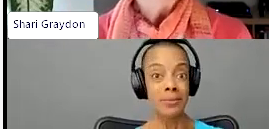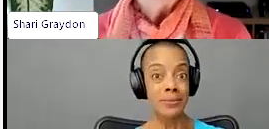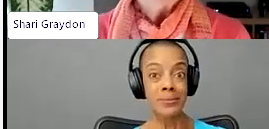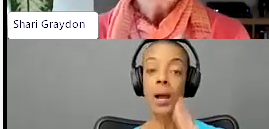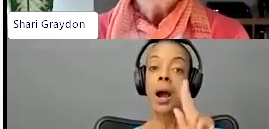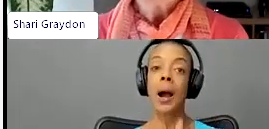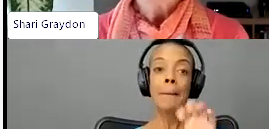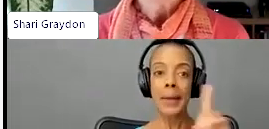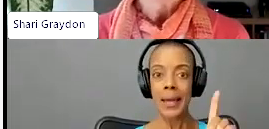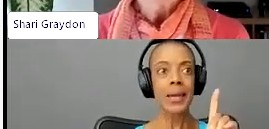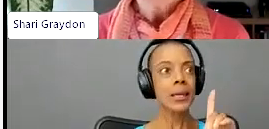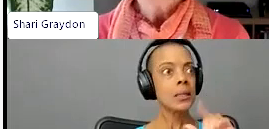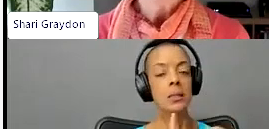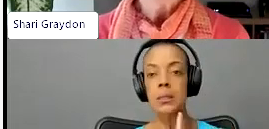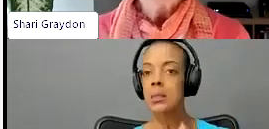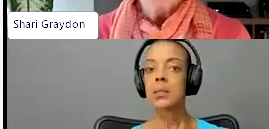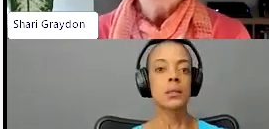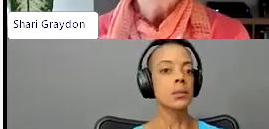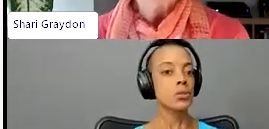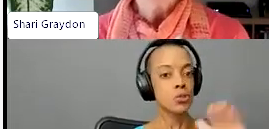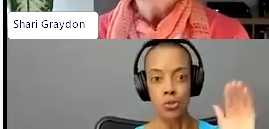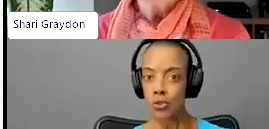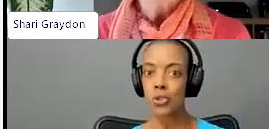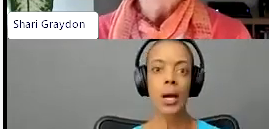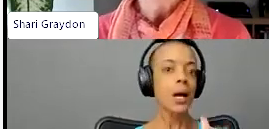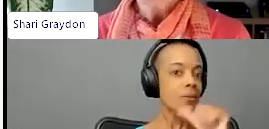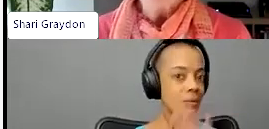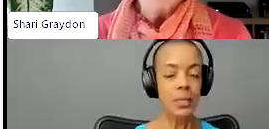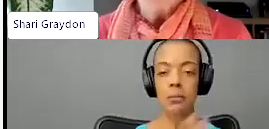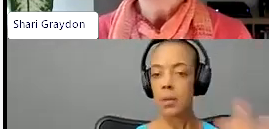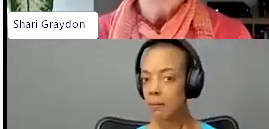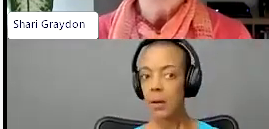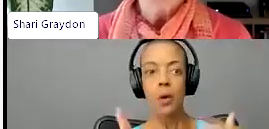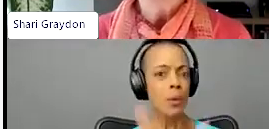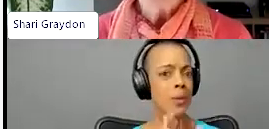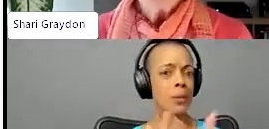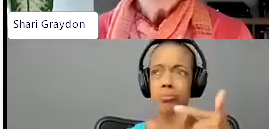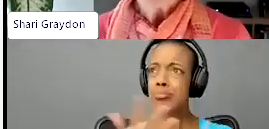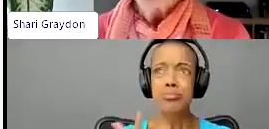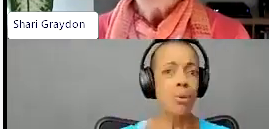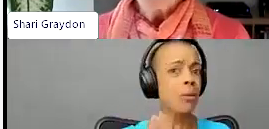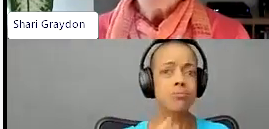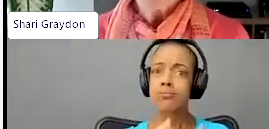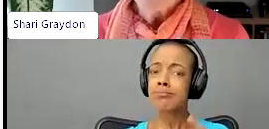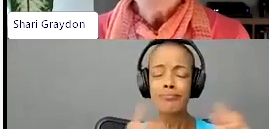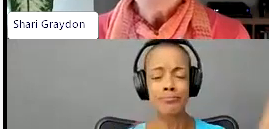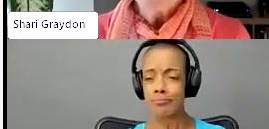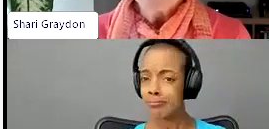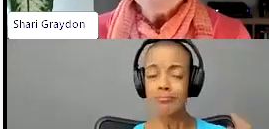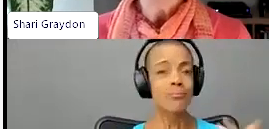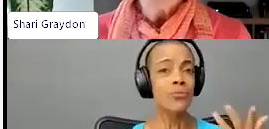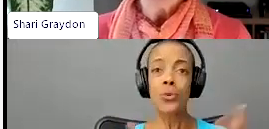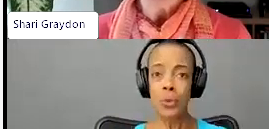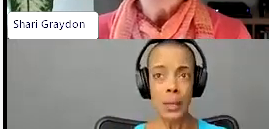overemphasizing evidence, child sexual, female violence, representation, all of those things. So I think that's